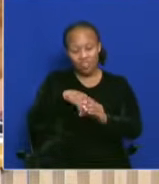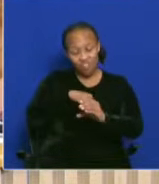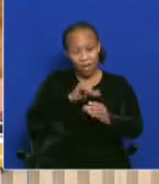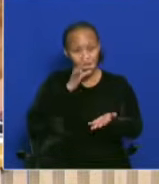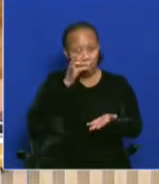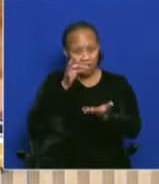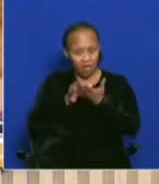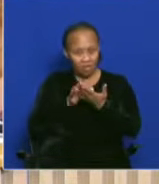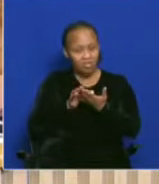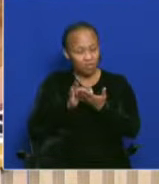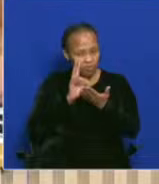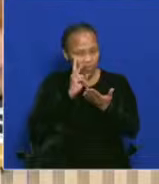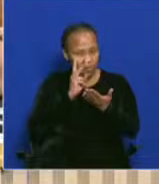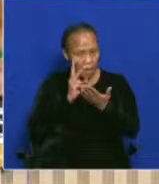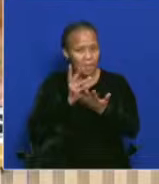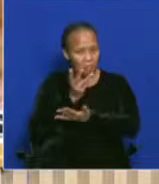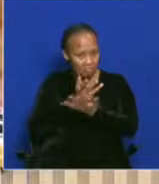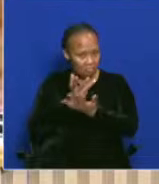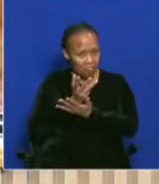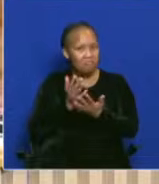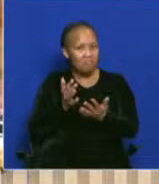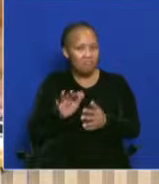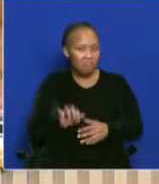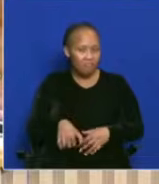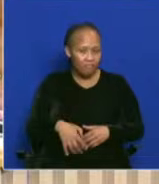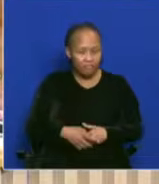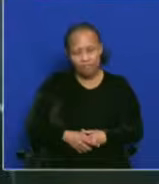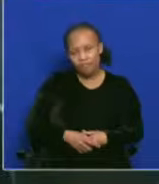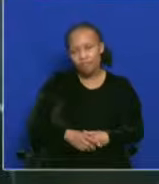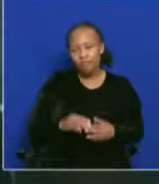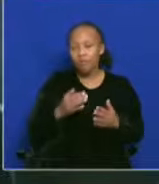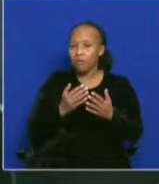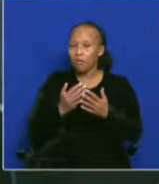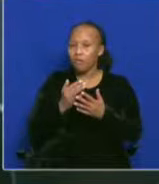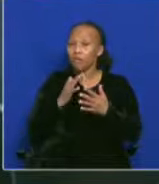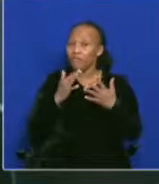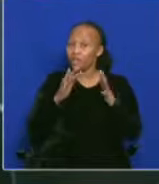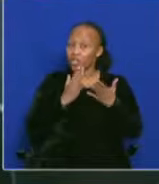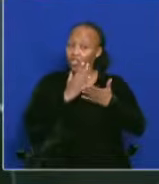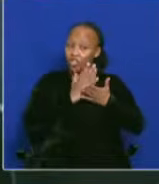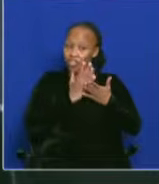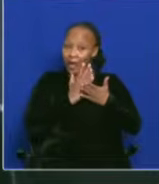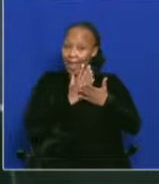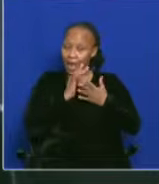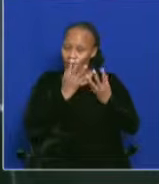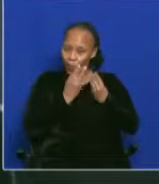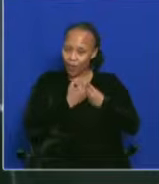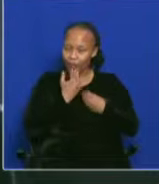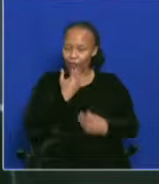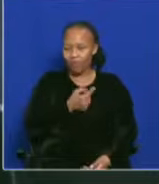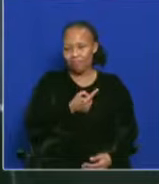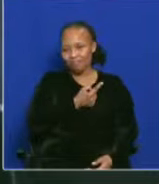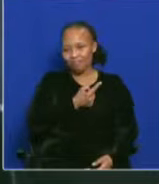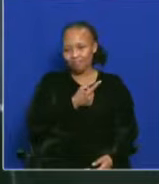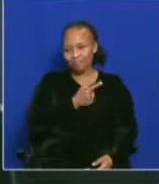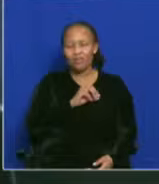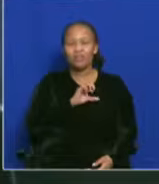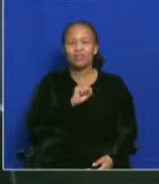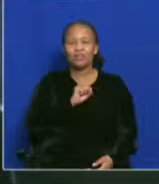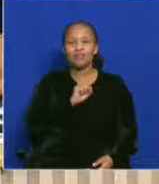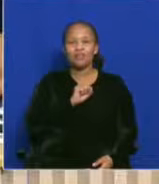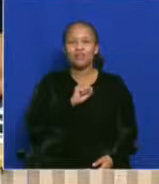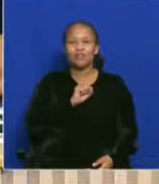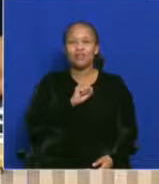that is shared with Mr. Sayed. So those are the features of this set of